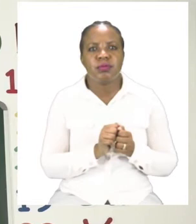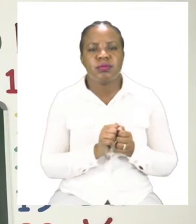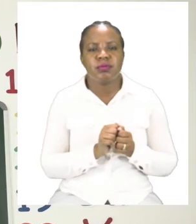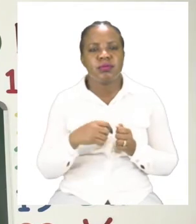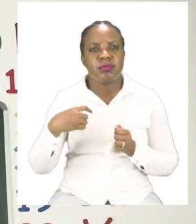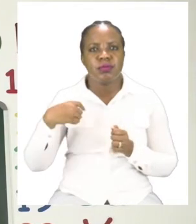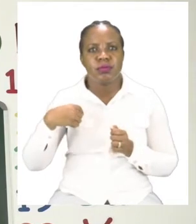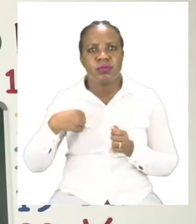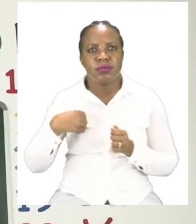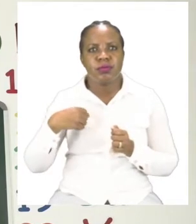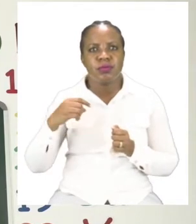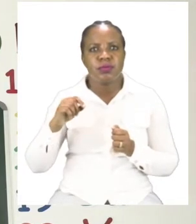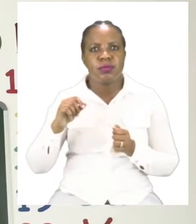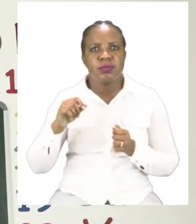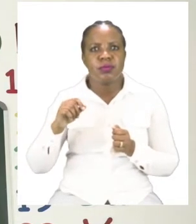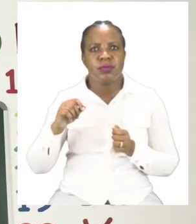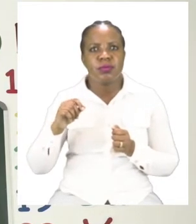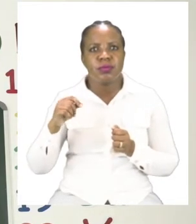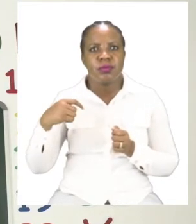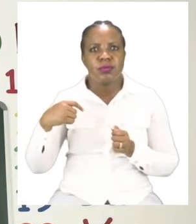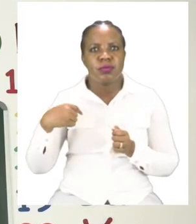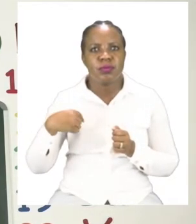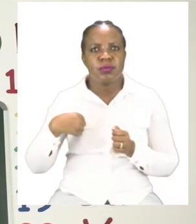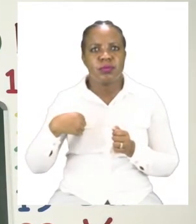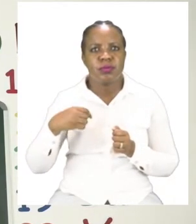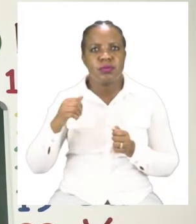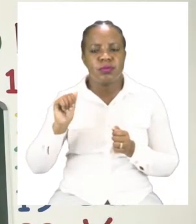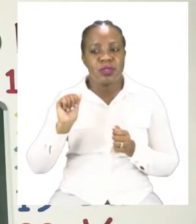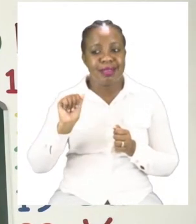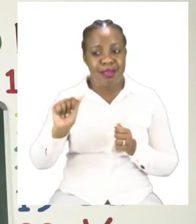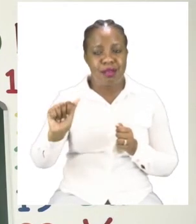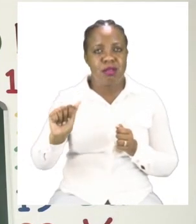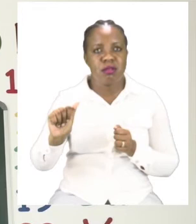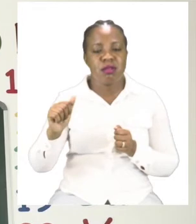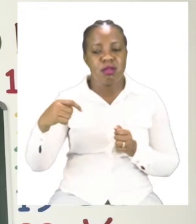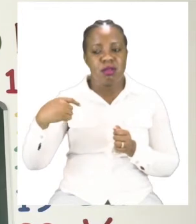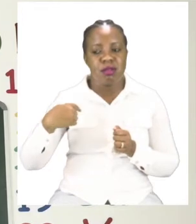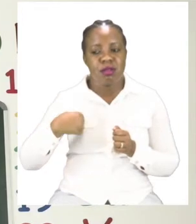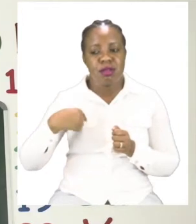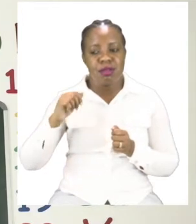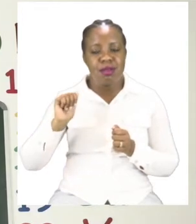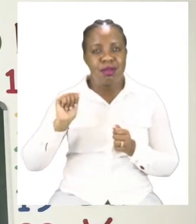show ownership, we will say his drum.